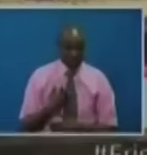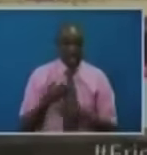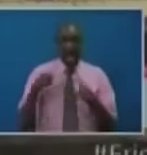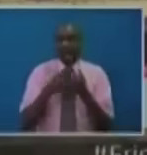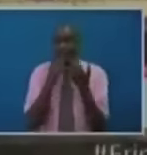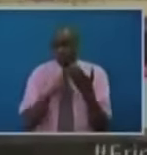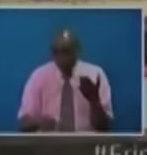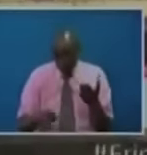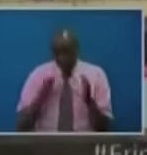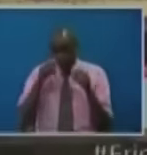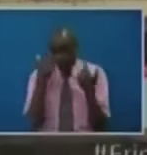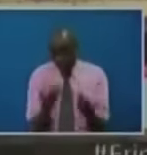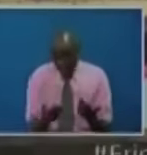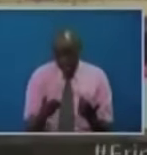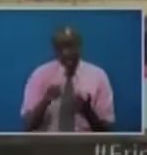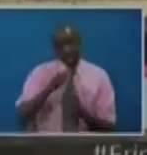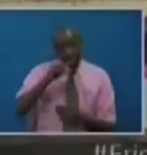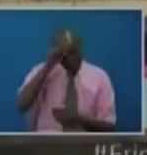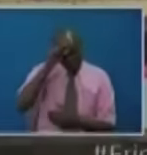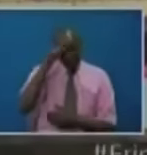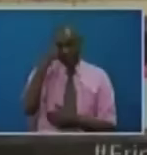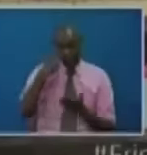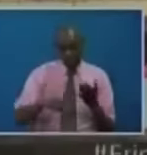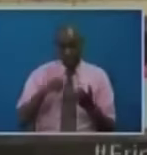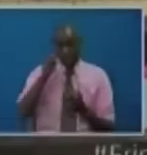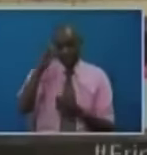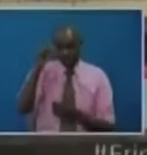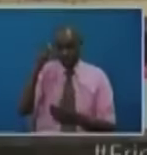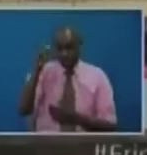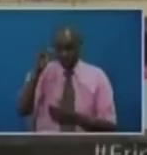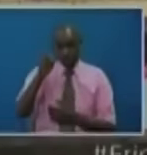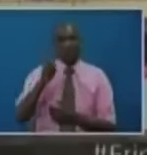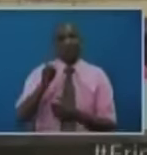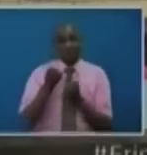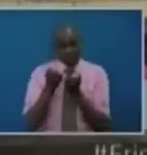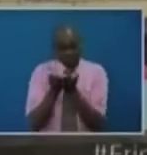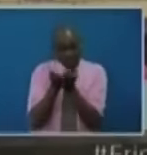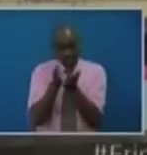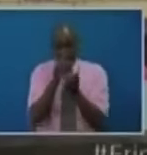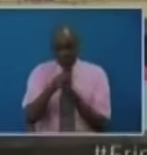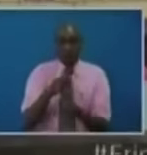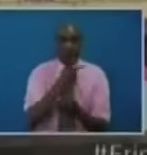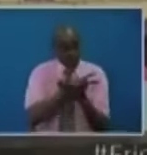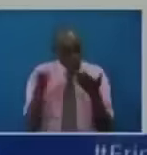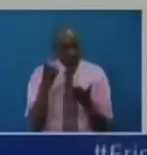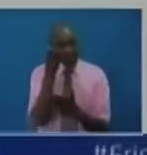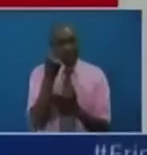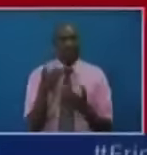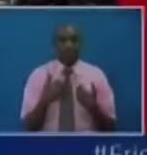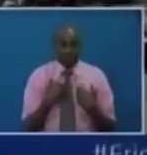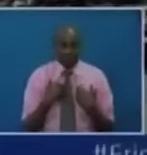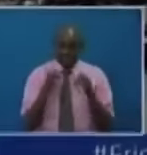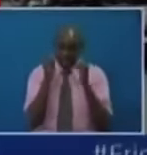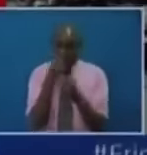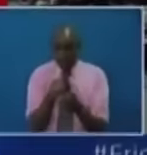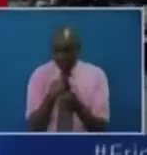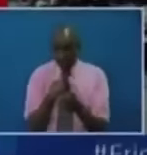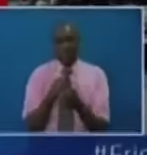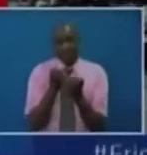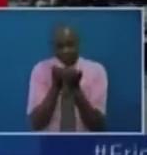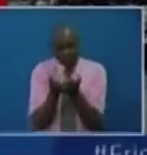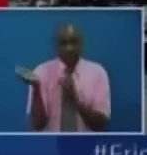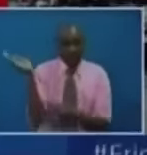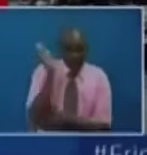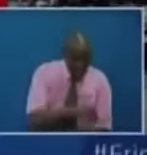follows intervention by the government to restore them Tongwe Channel ferry services in the next 2 weeks. Apart from having the ferry